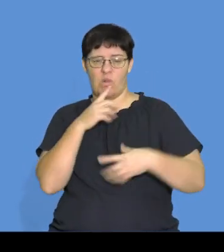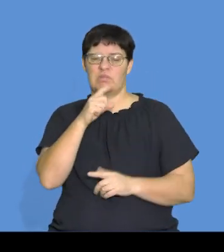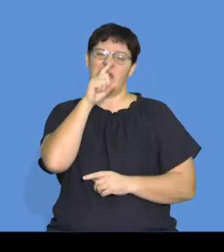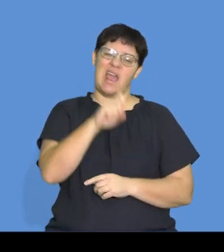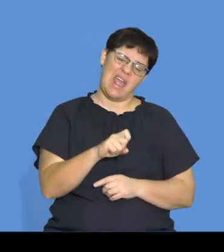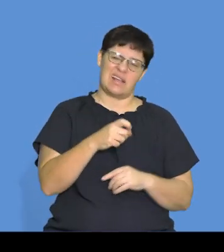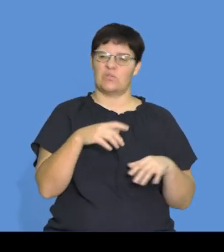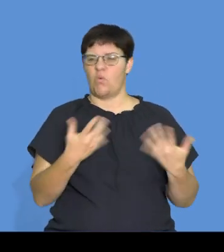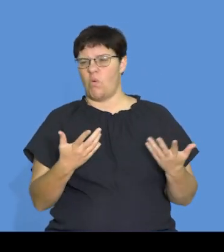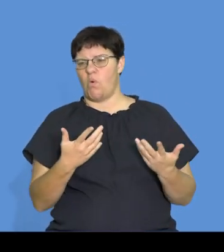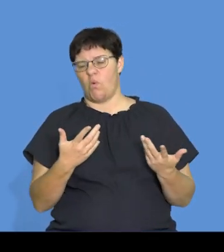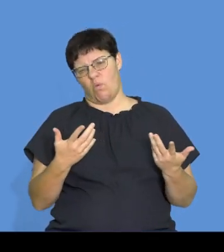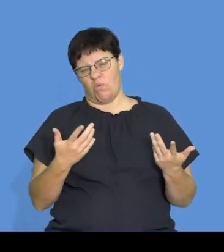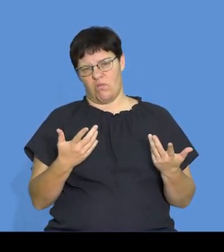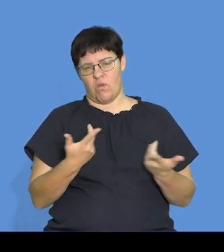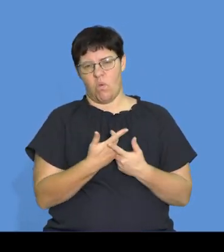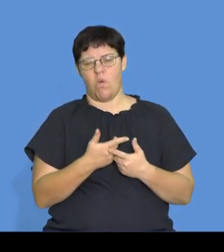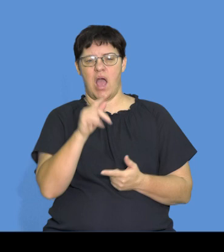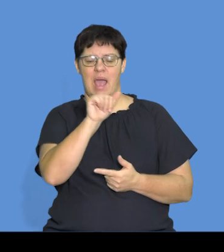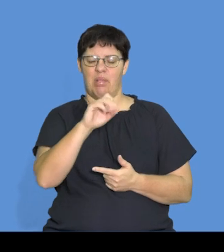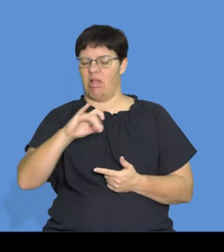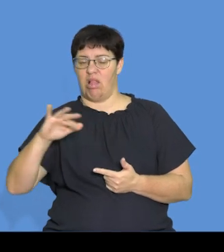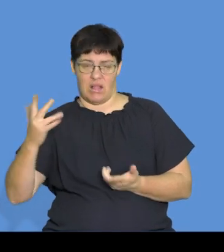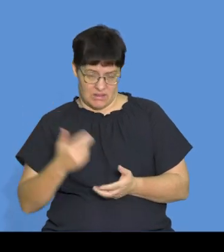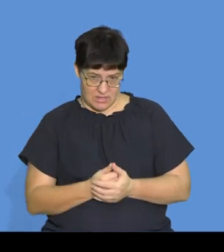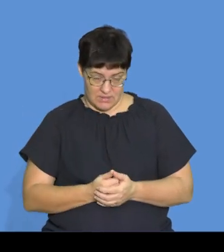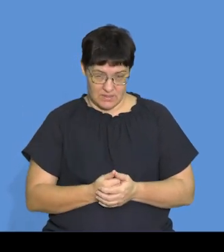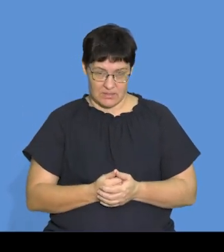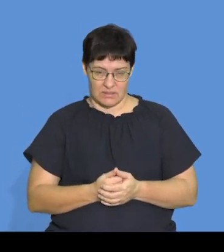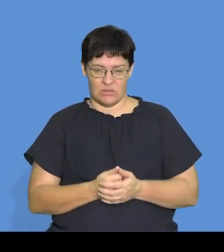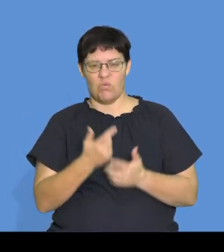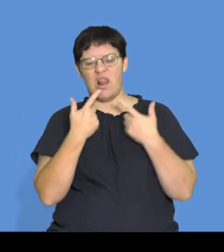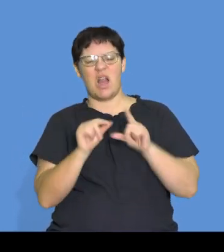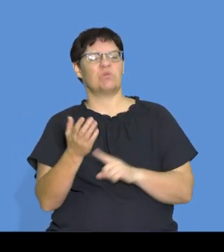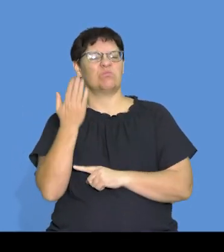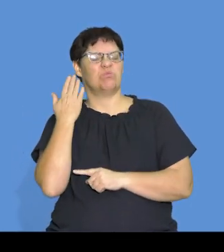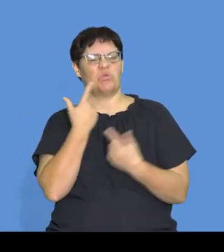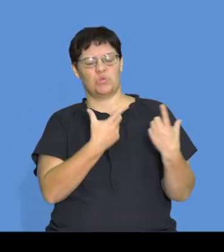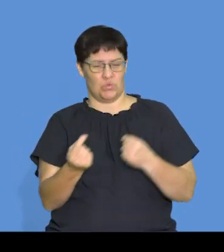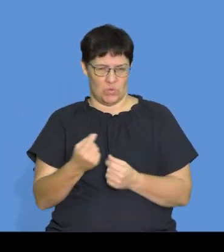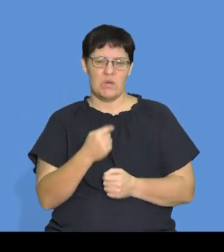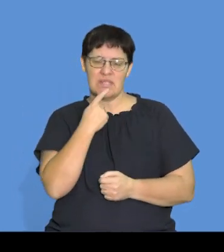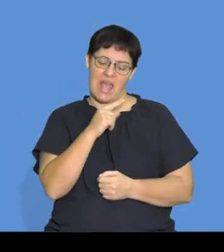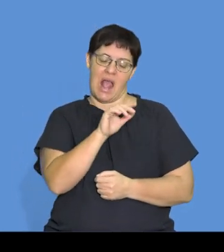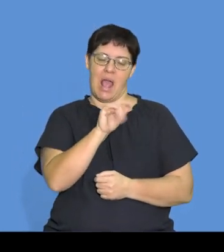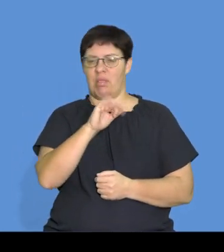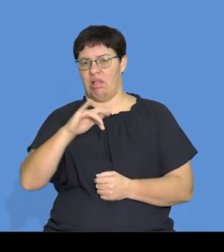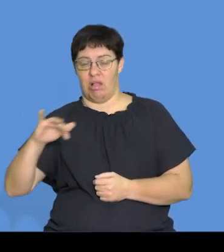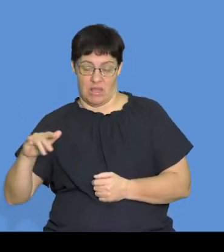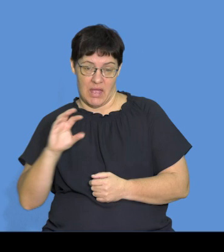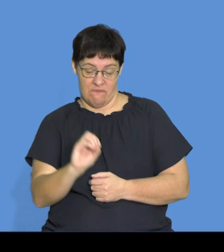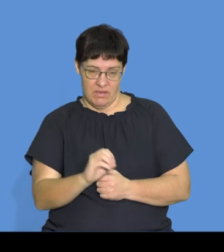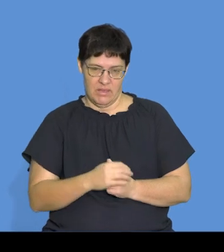which you guys know it as alphabet. When we started doing language, we spoke about alphabet. So we